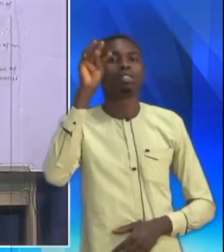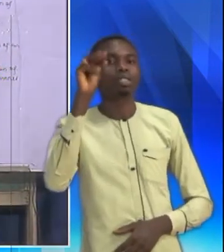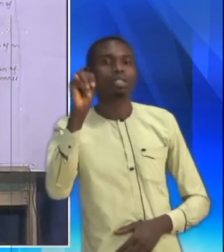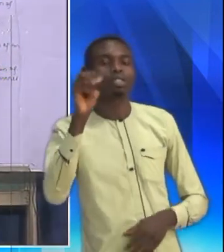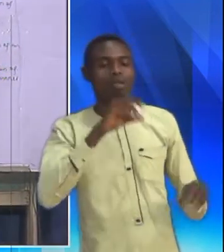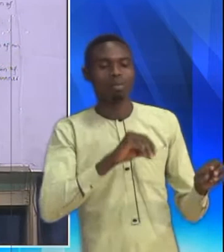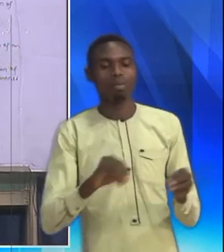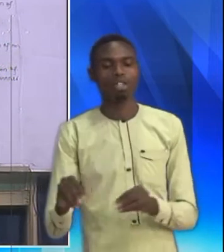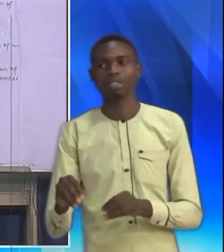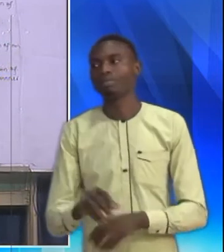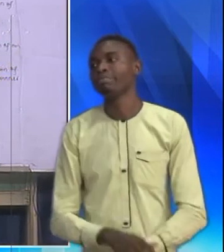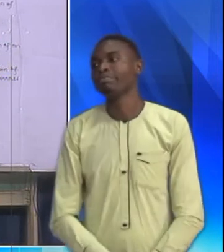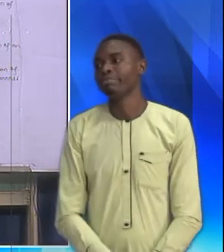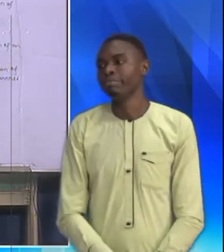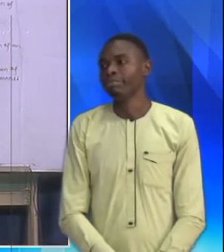motion.